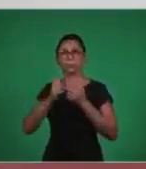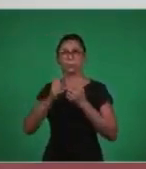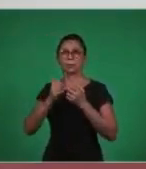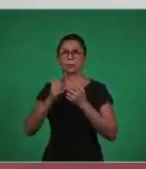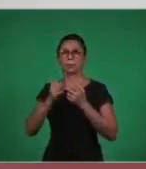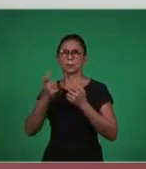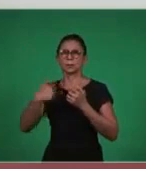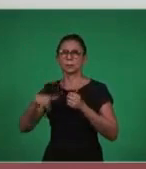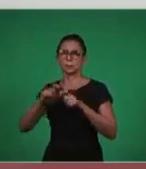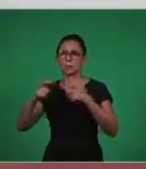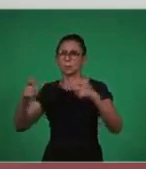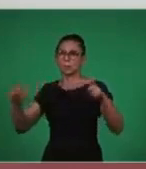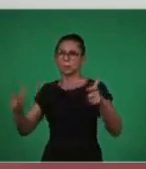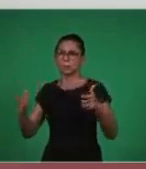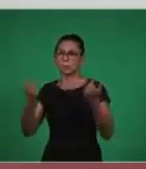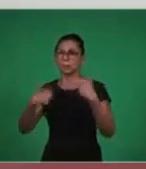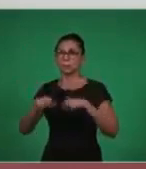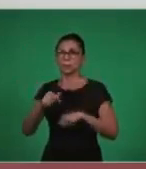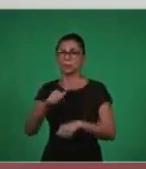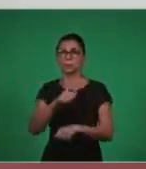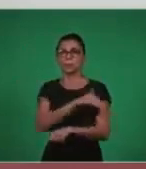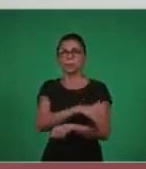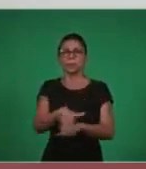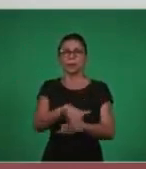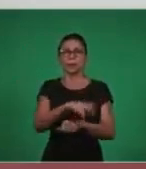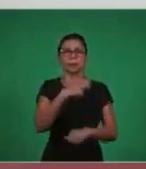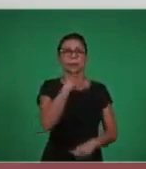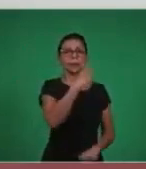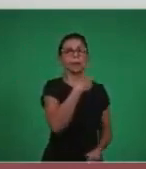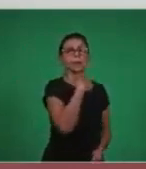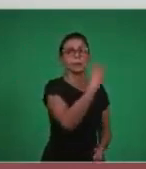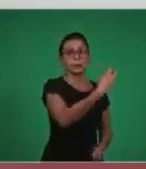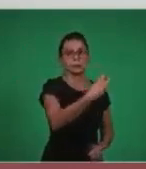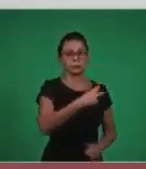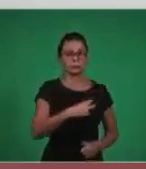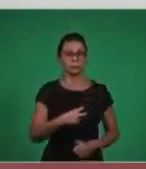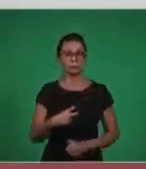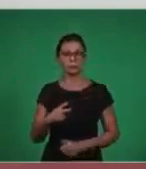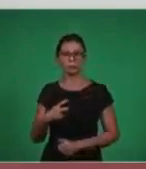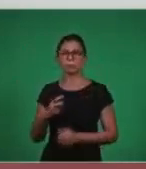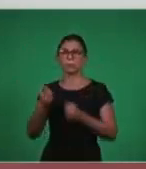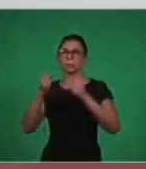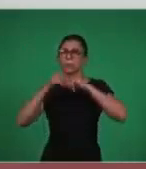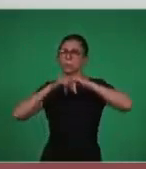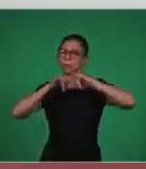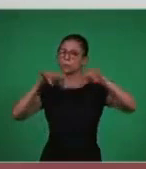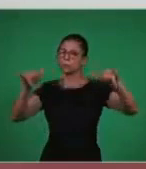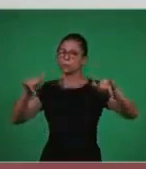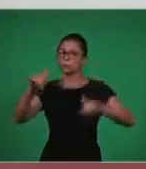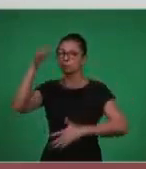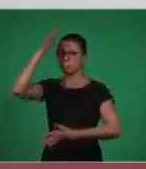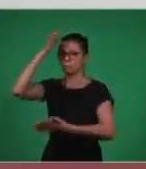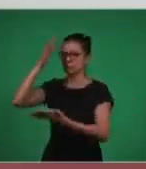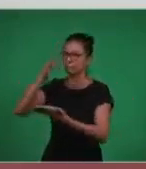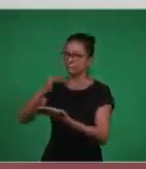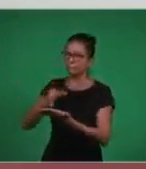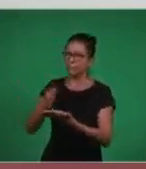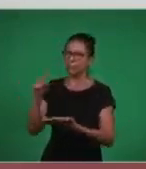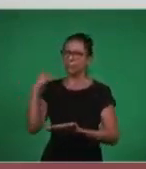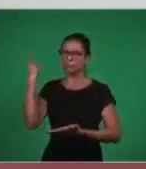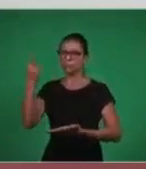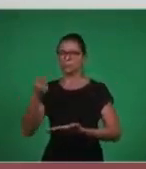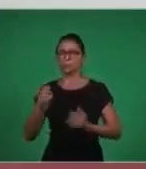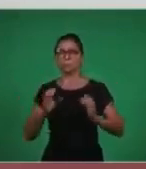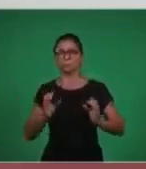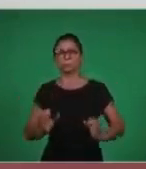need to go on the streets to shout. We are shouting everywhere. We are speaking about our faith, about our testimony,